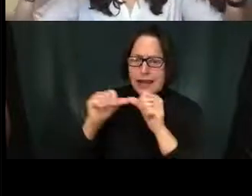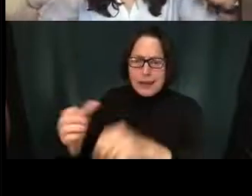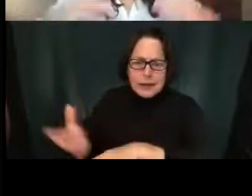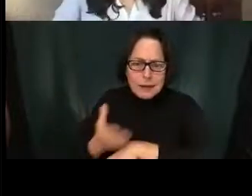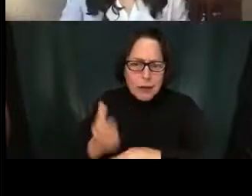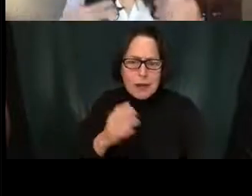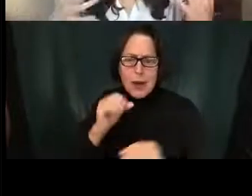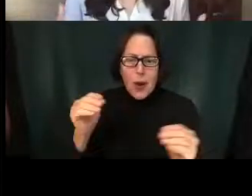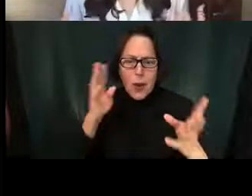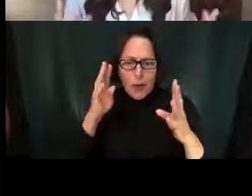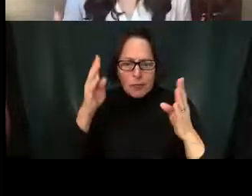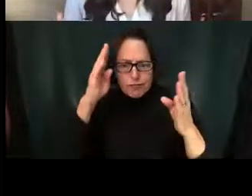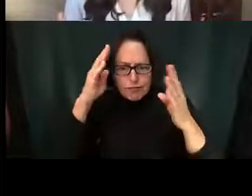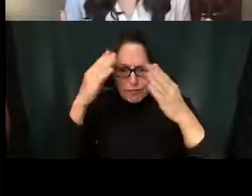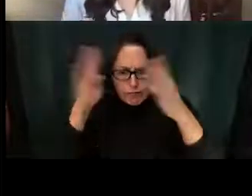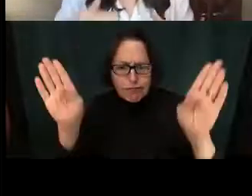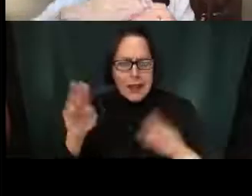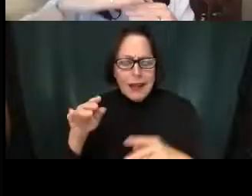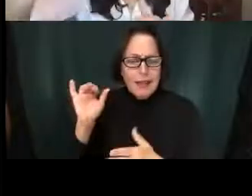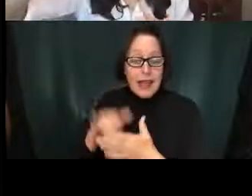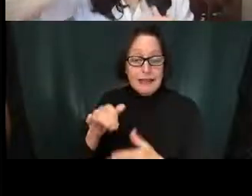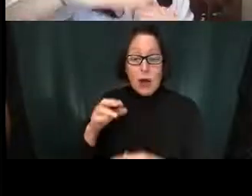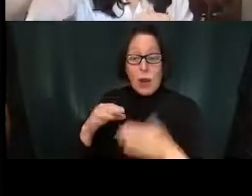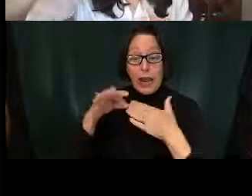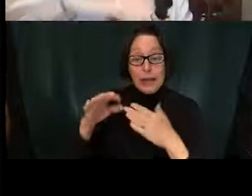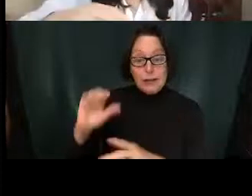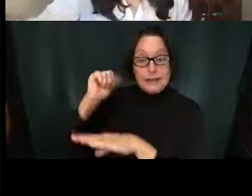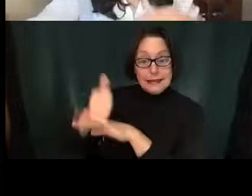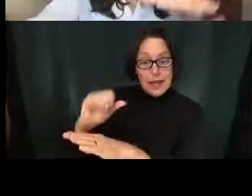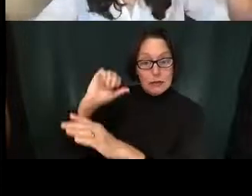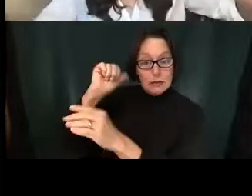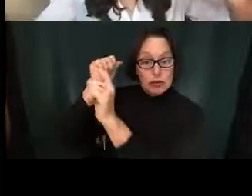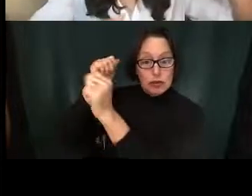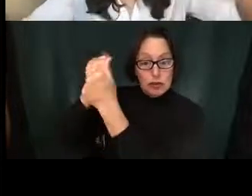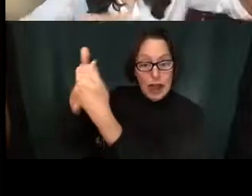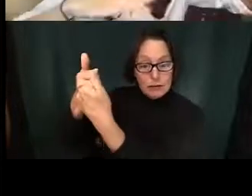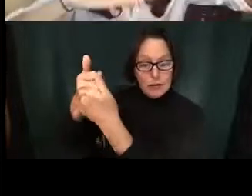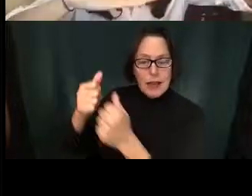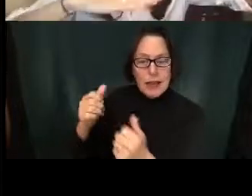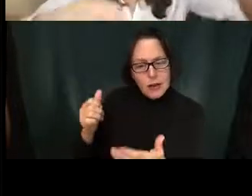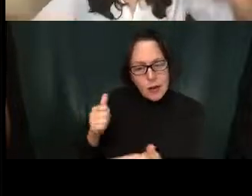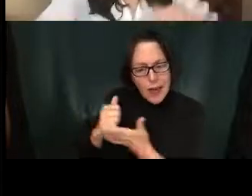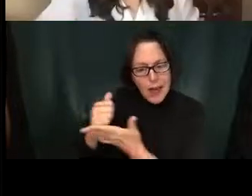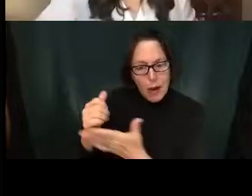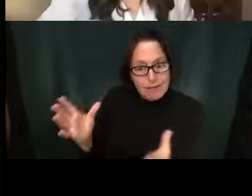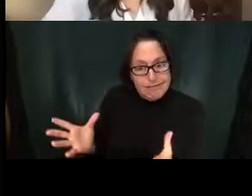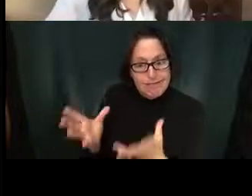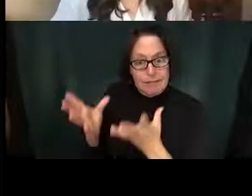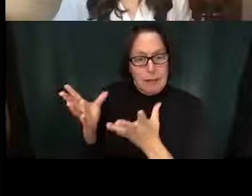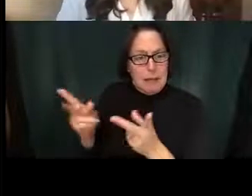as well. So leaders have the responsibility of setting that challenge that helps push people into a learning